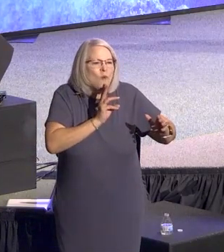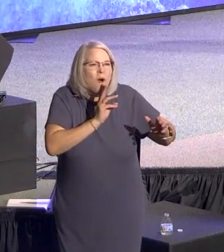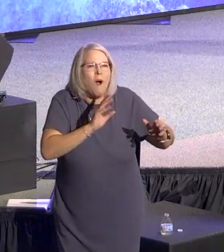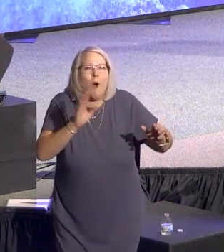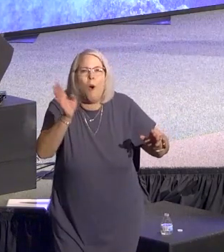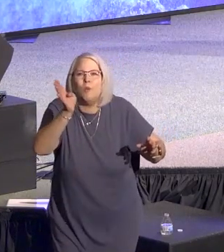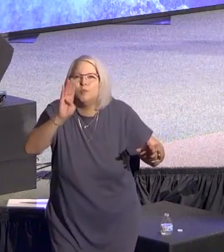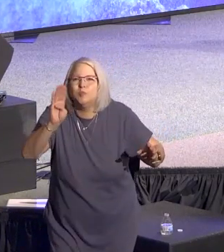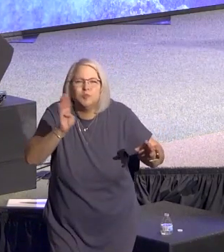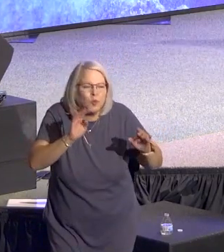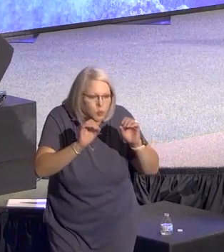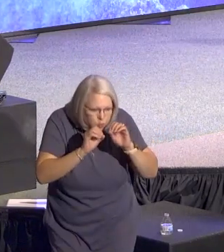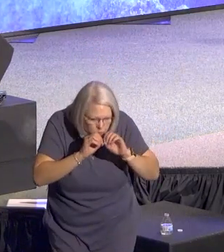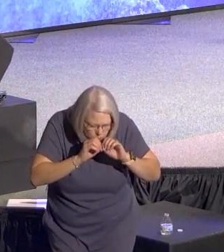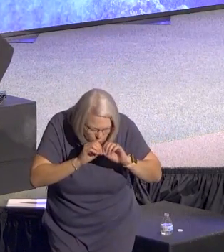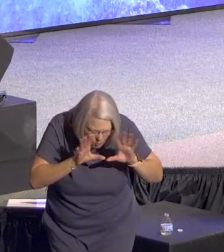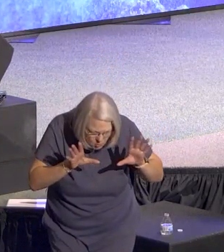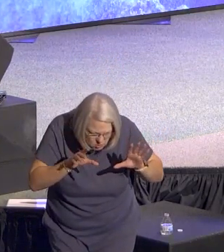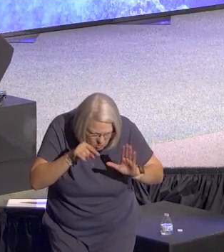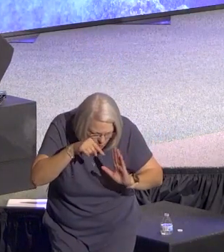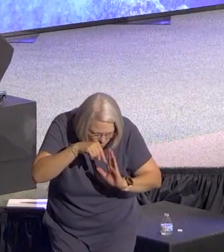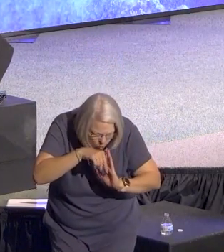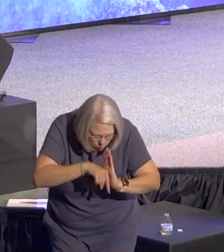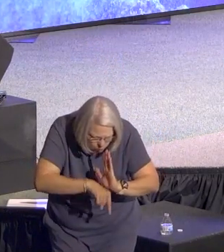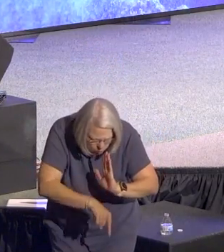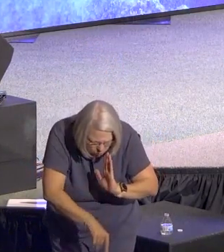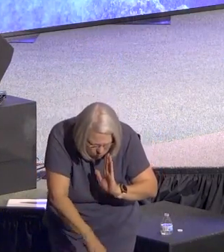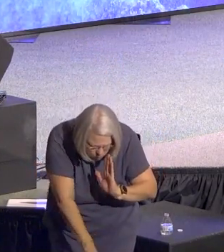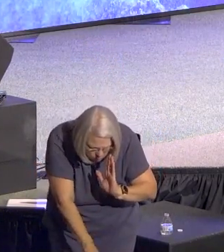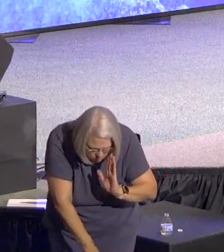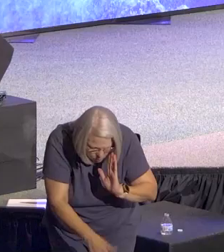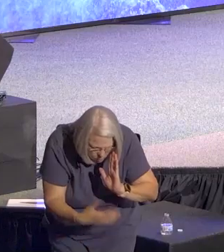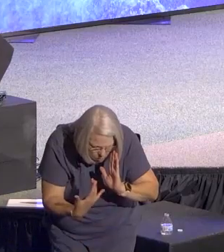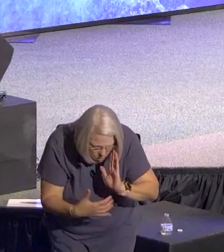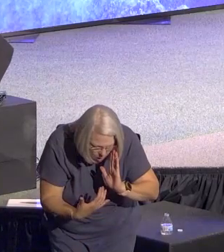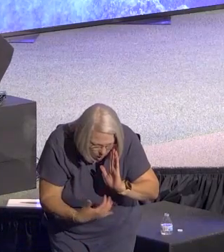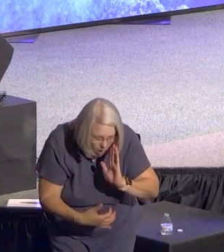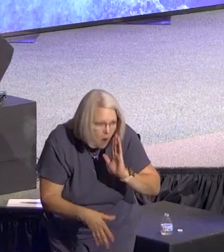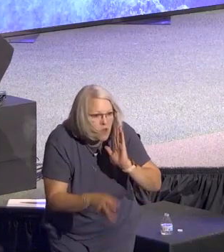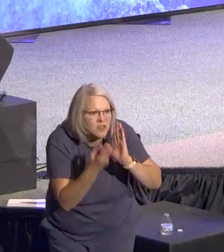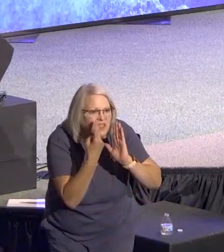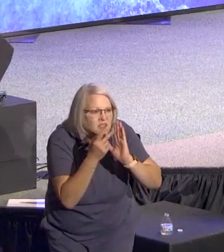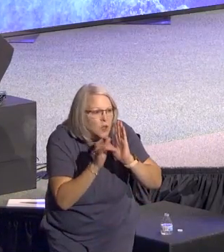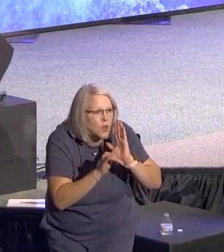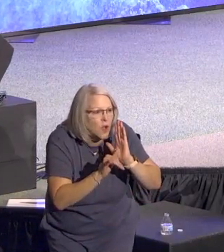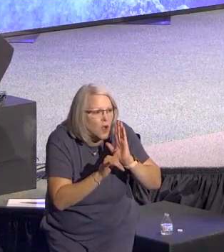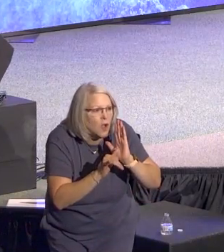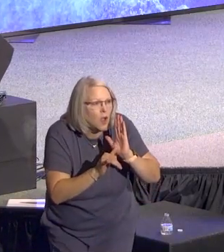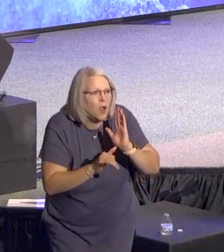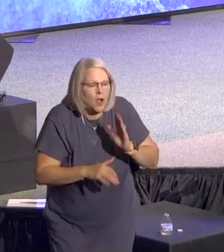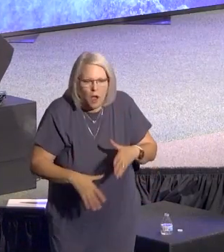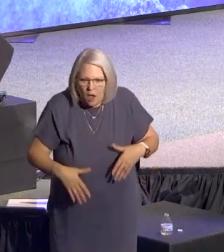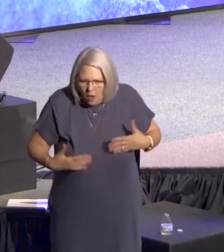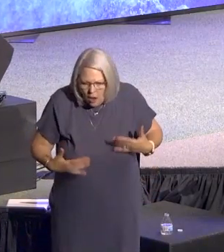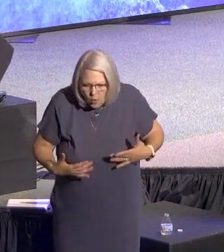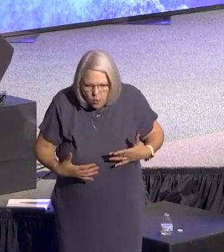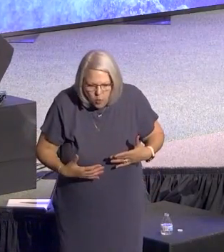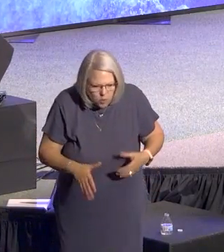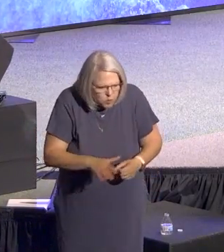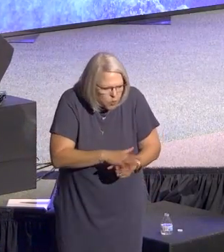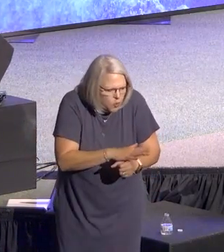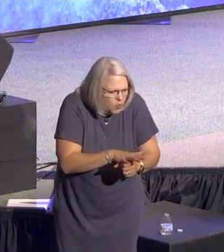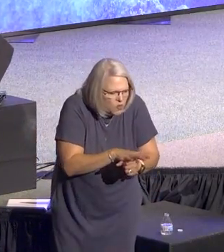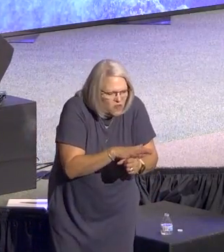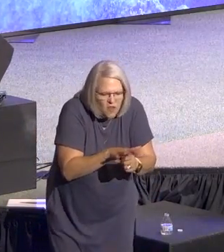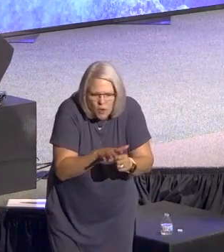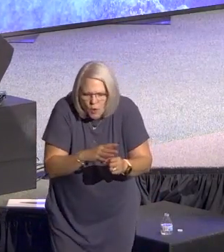blue. And it's so crystal clear that you can see way down inside this giant hole in the ground. It's just filled with